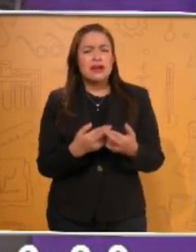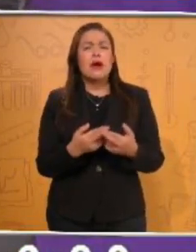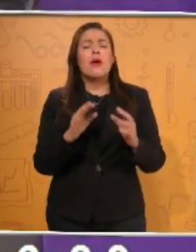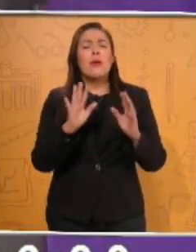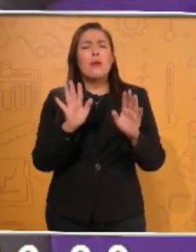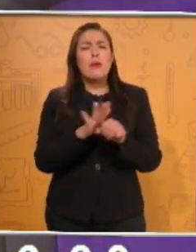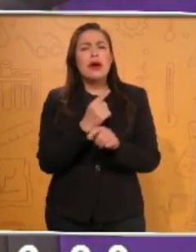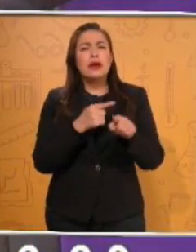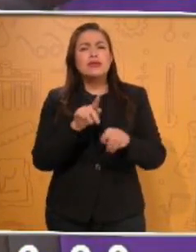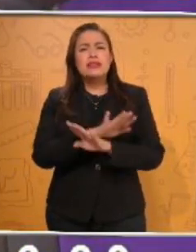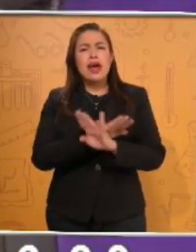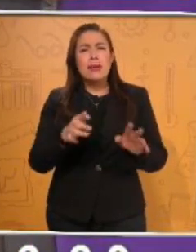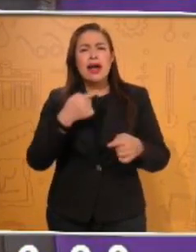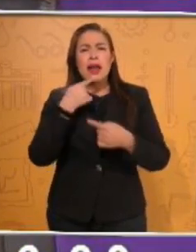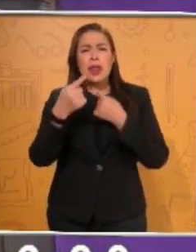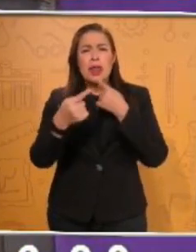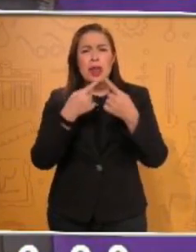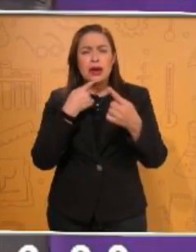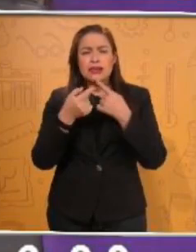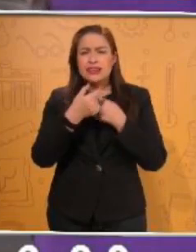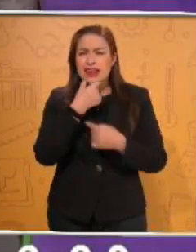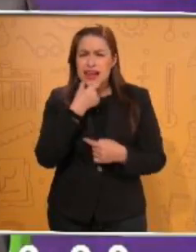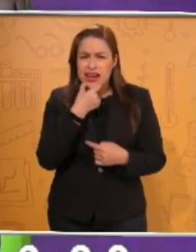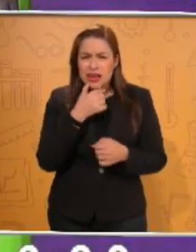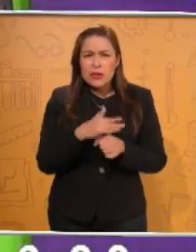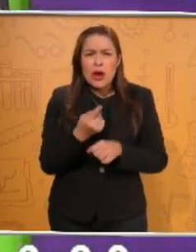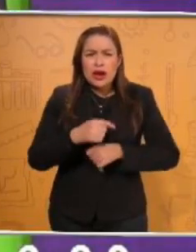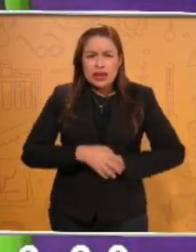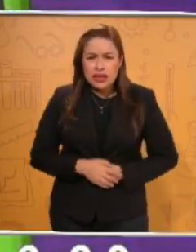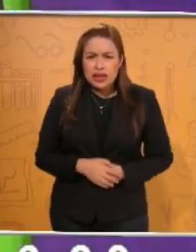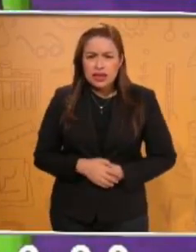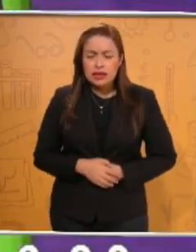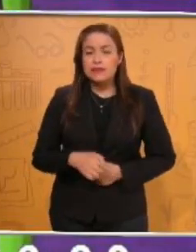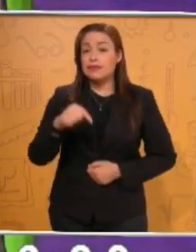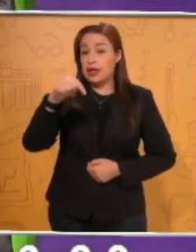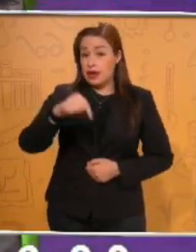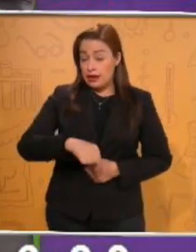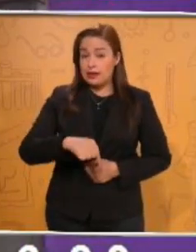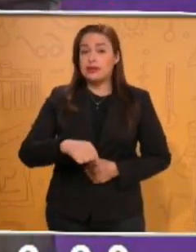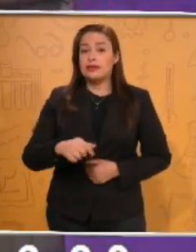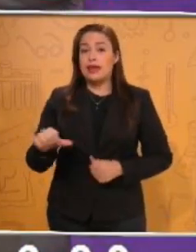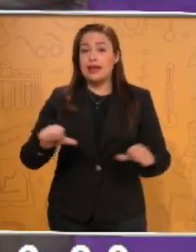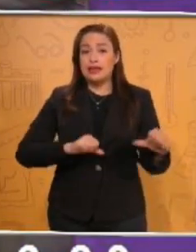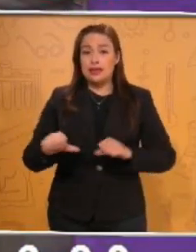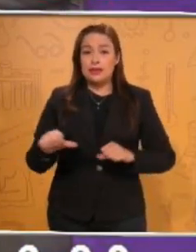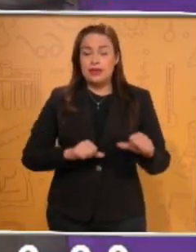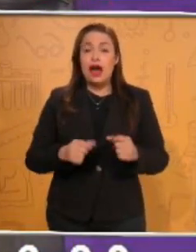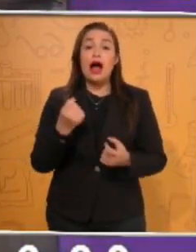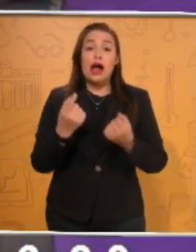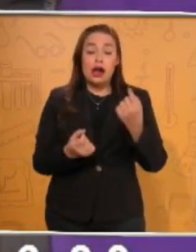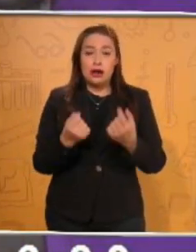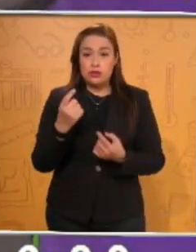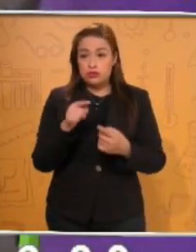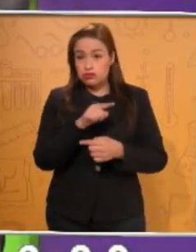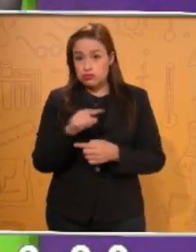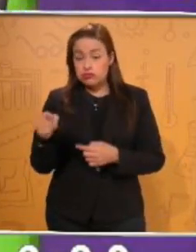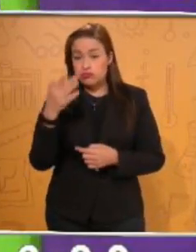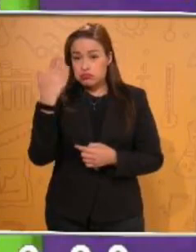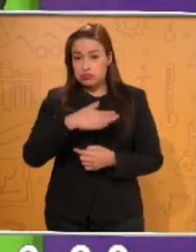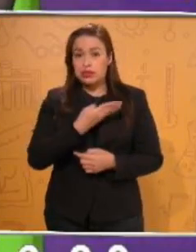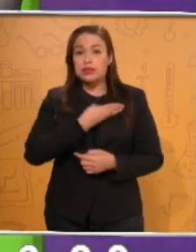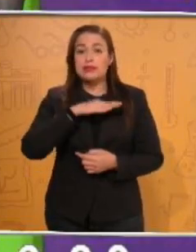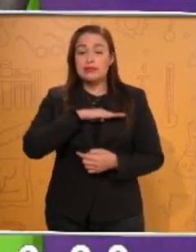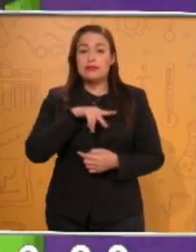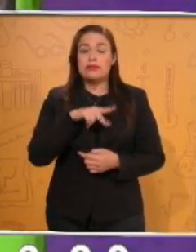speak in English? Well, for this exercise, you will have some Spanish. I want you to watch